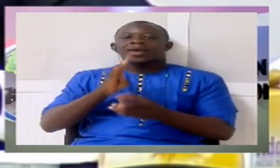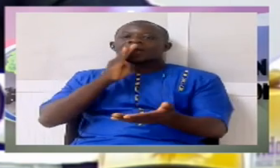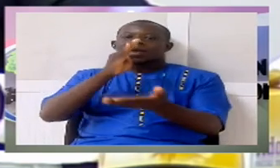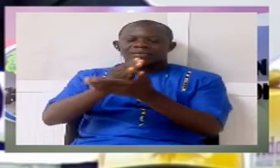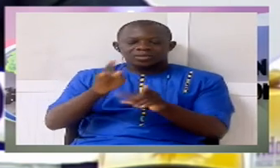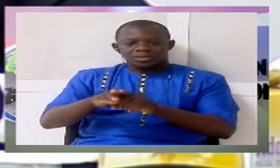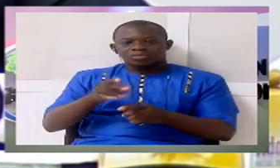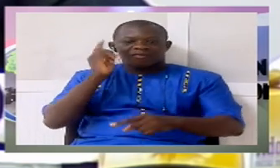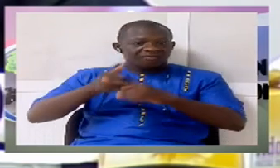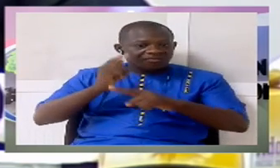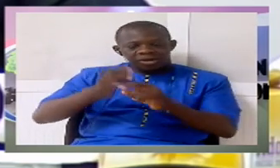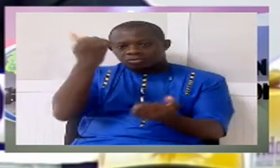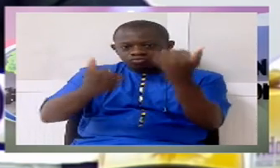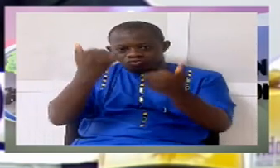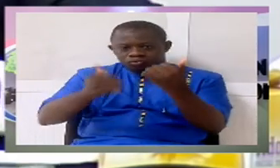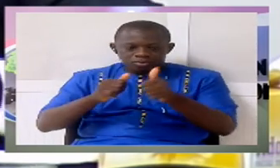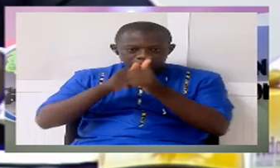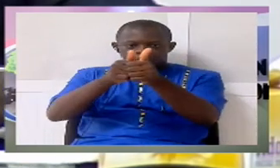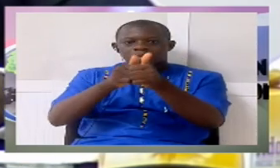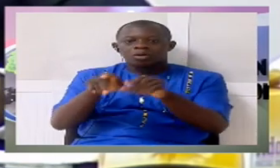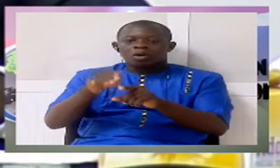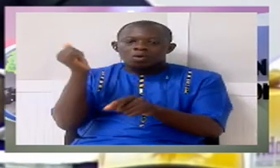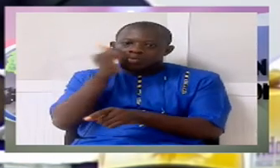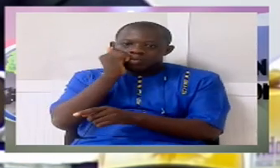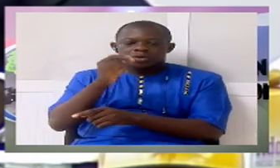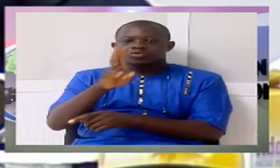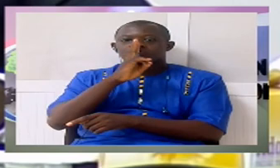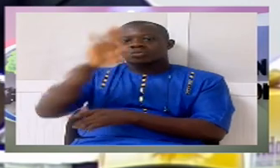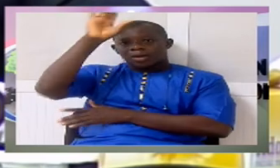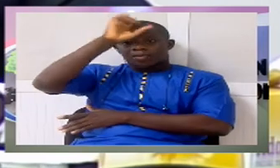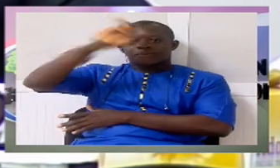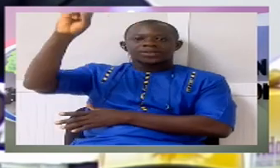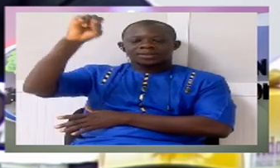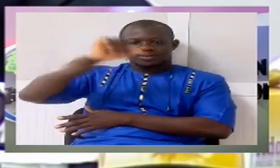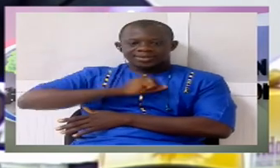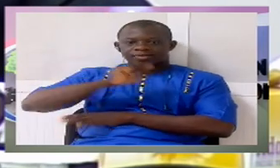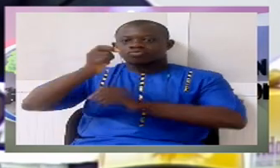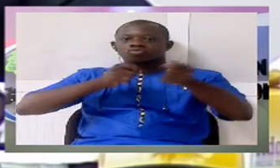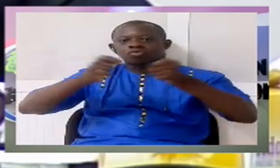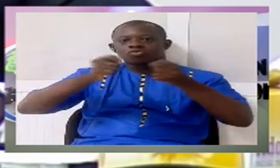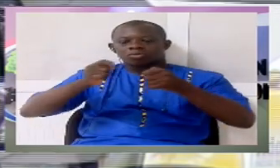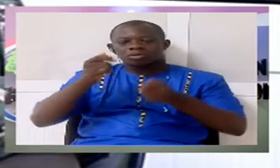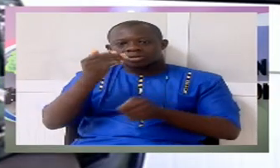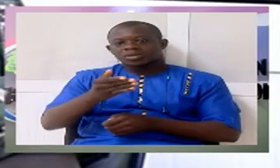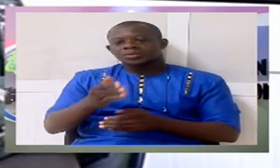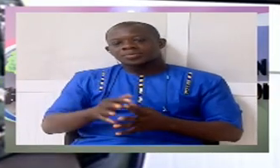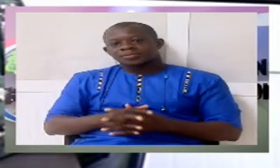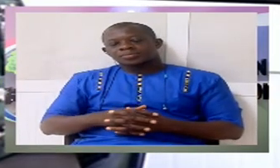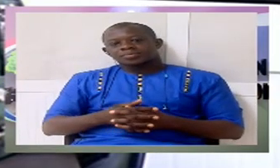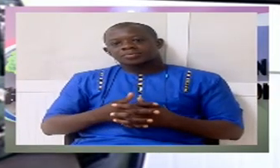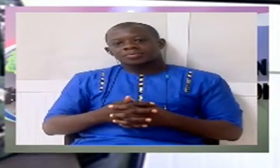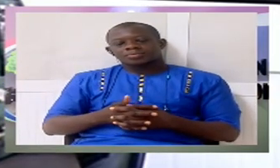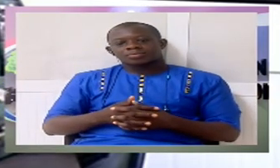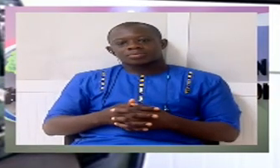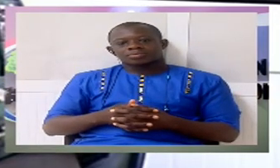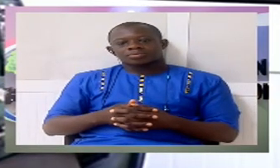speed of the convoy vehicle is always determined by the president. Yor nañ fi bar bo xamne woné nañ ni moto bi ni